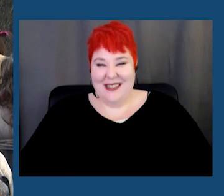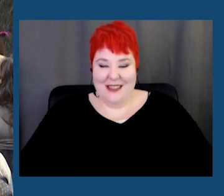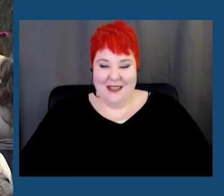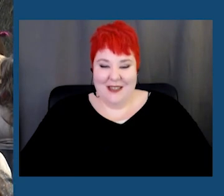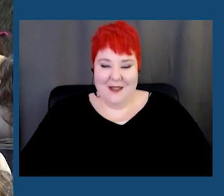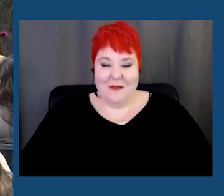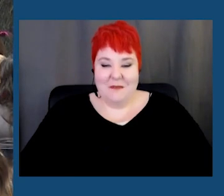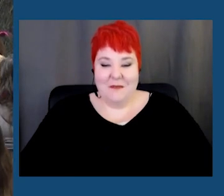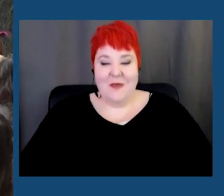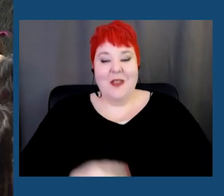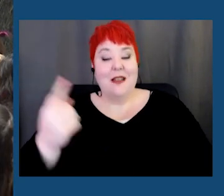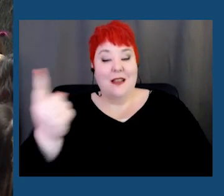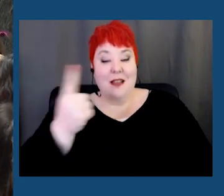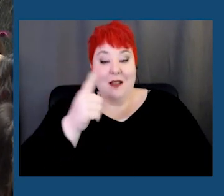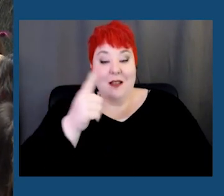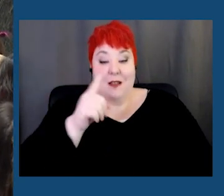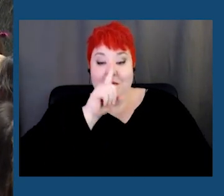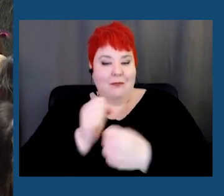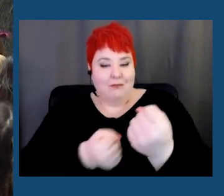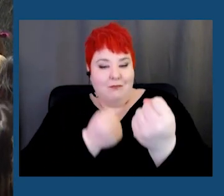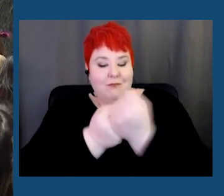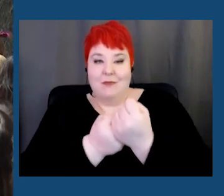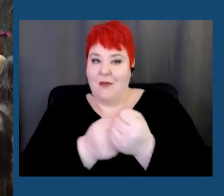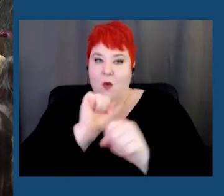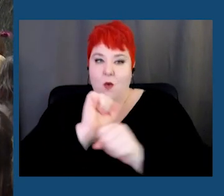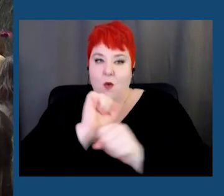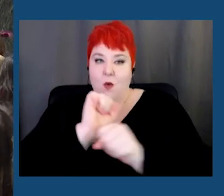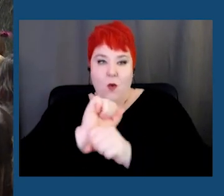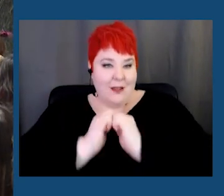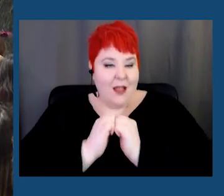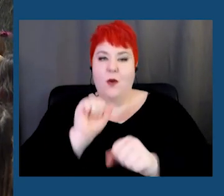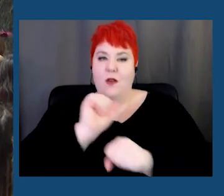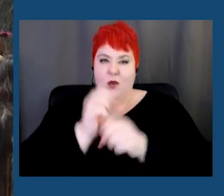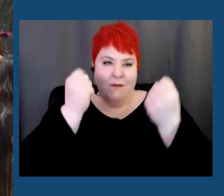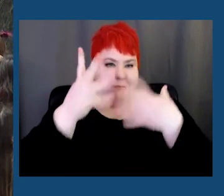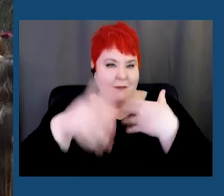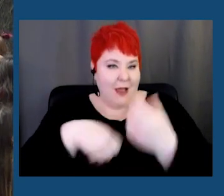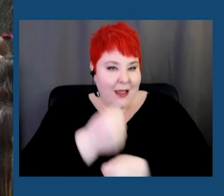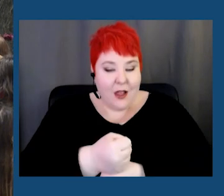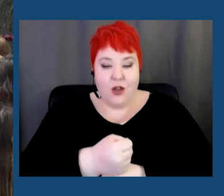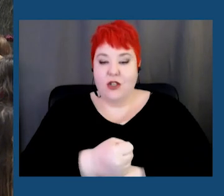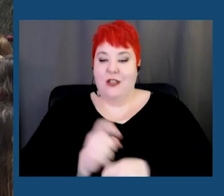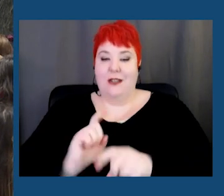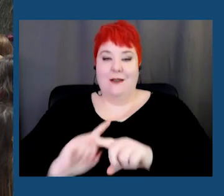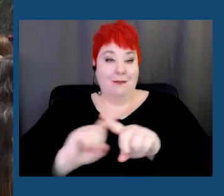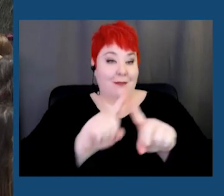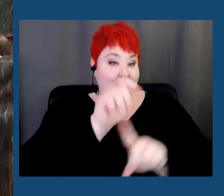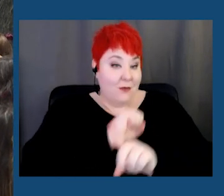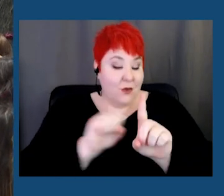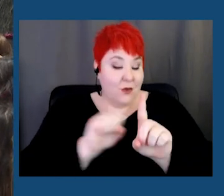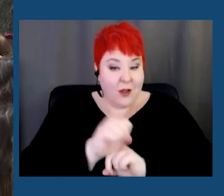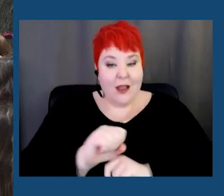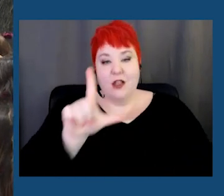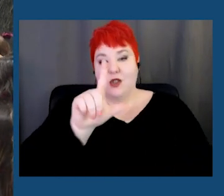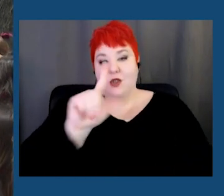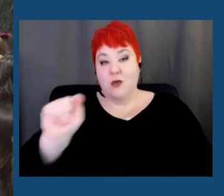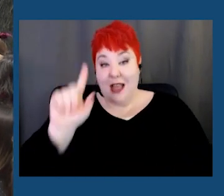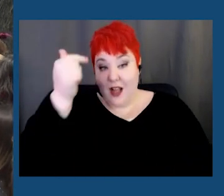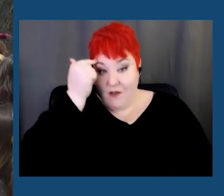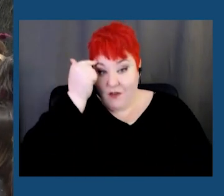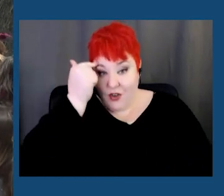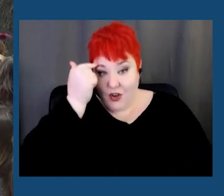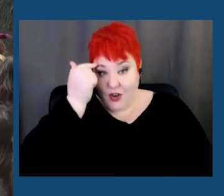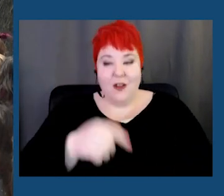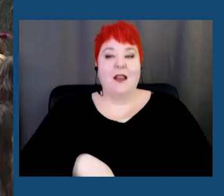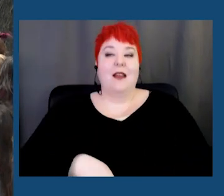someone that's been a true champion that we've worked with and I've personally worked with for years in different capacities as Lieutenant Governor, even going back actually even to